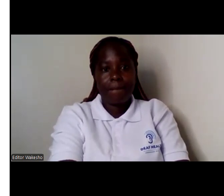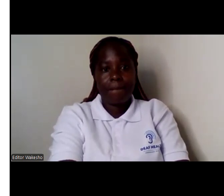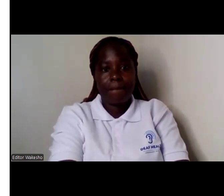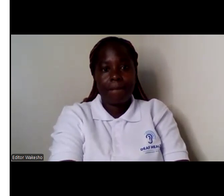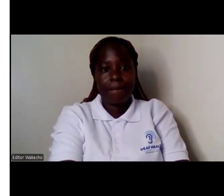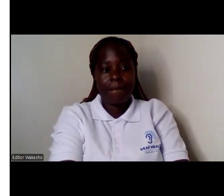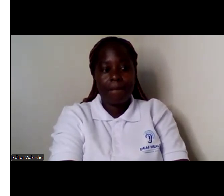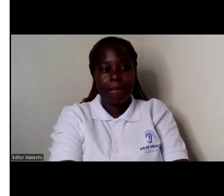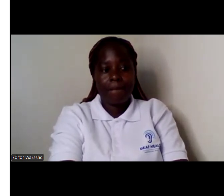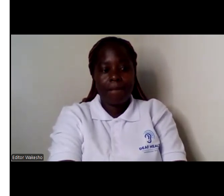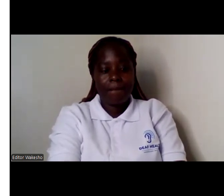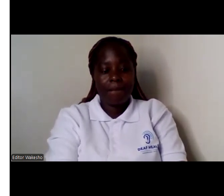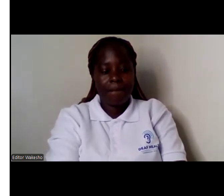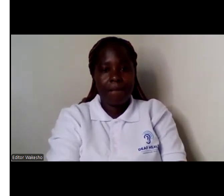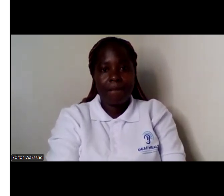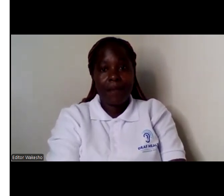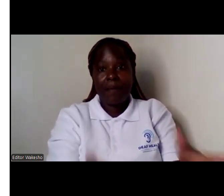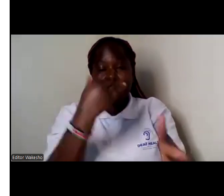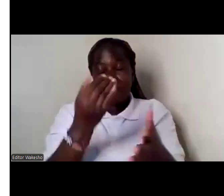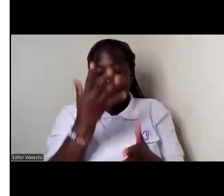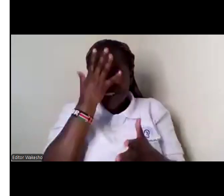For those who are shy, they can type.